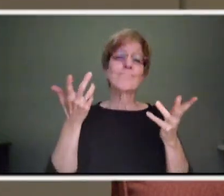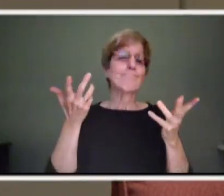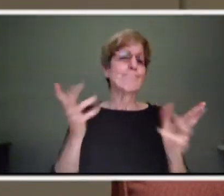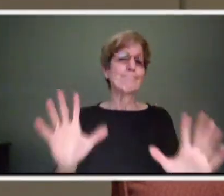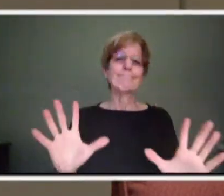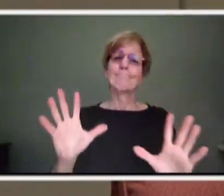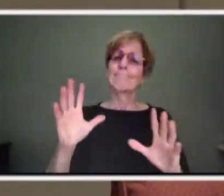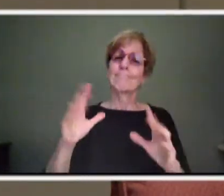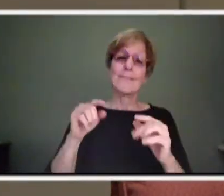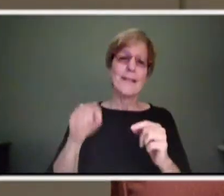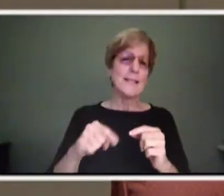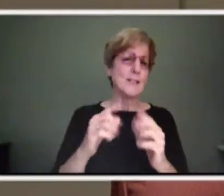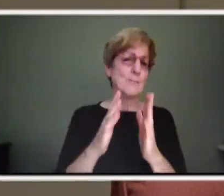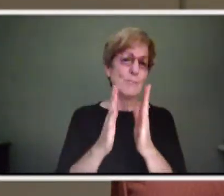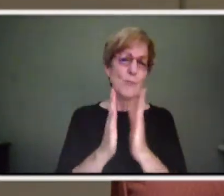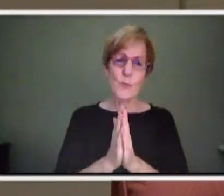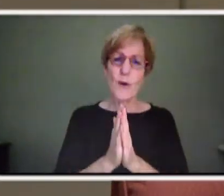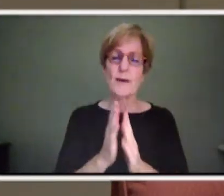petition, and